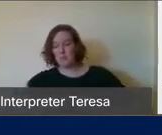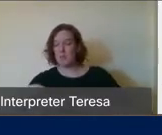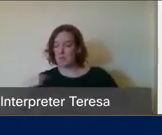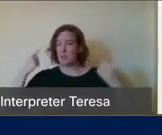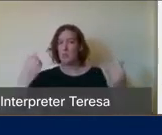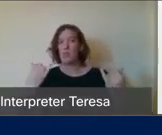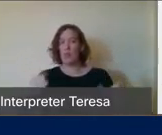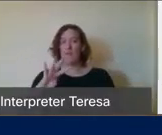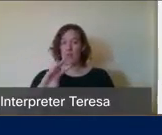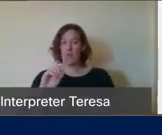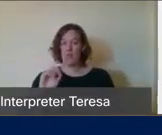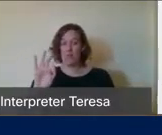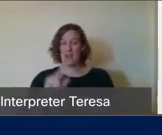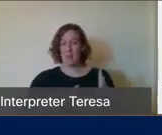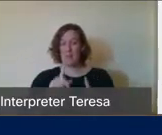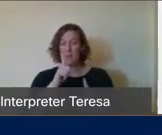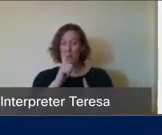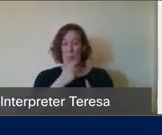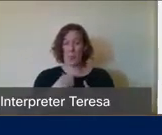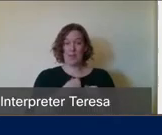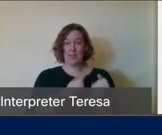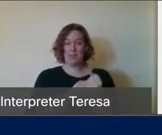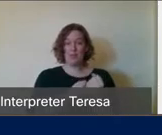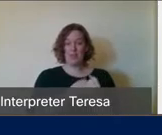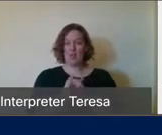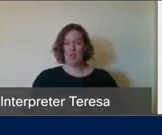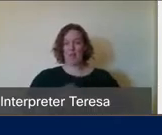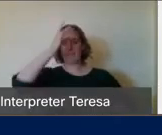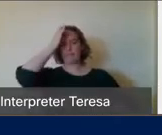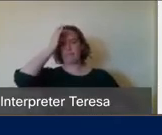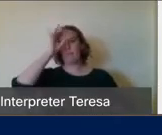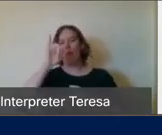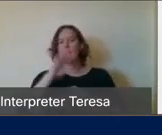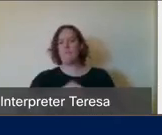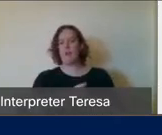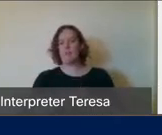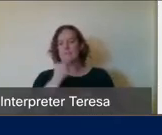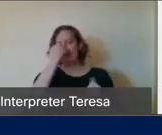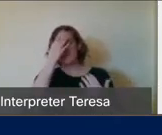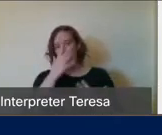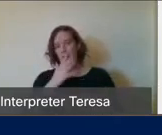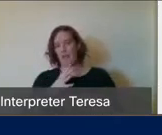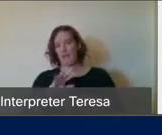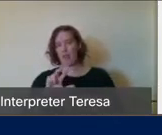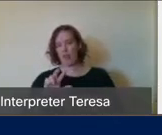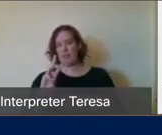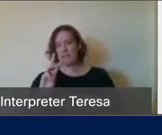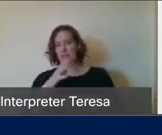people supported by our agency have contracted the virus, and sadly, 36 have died.